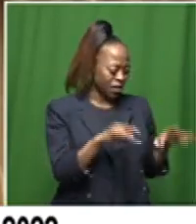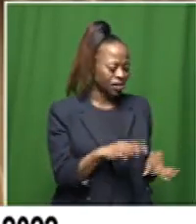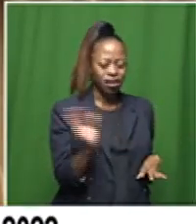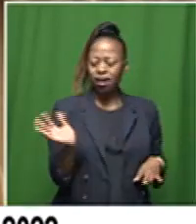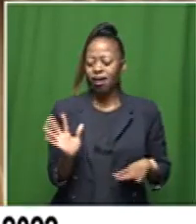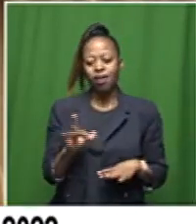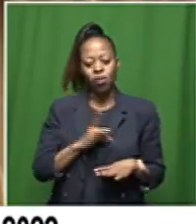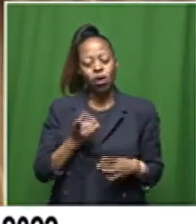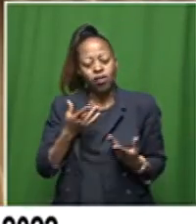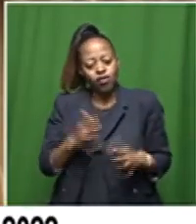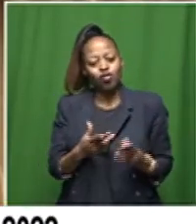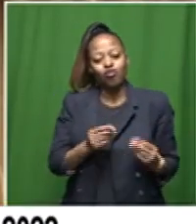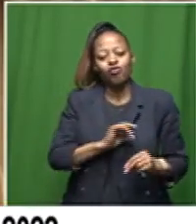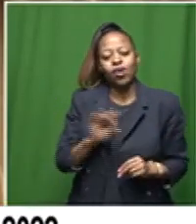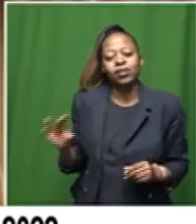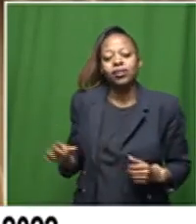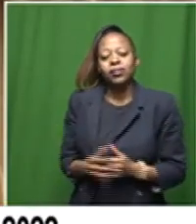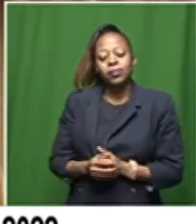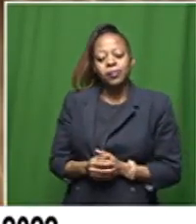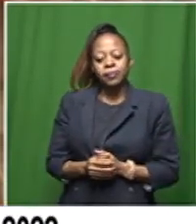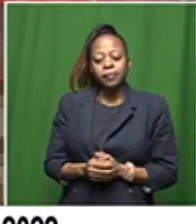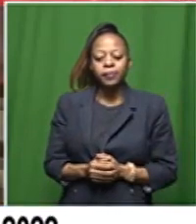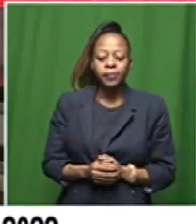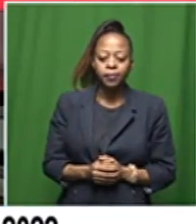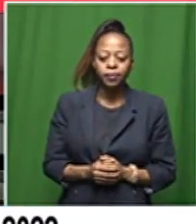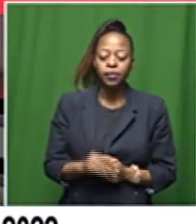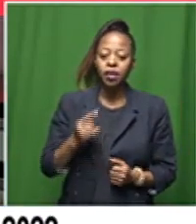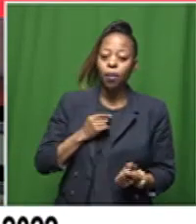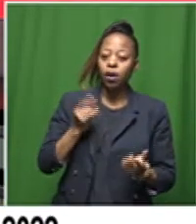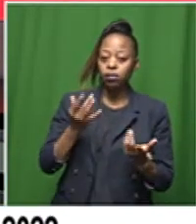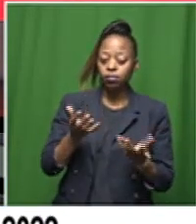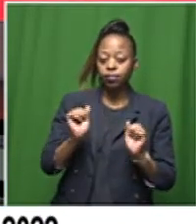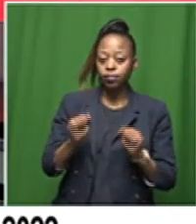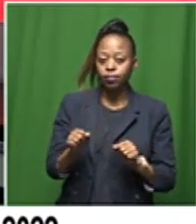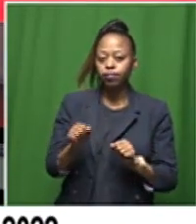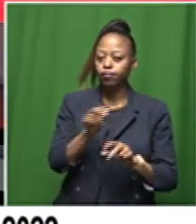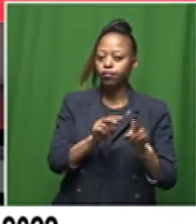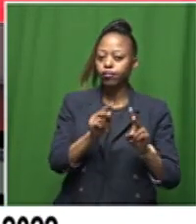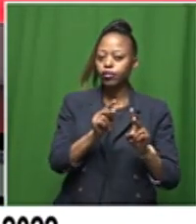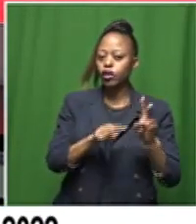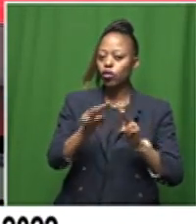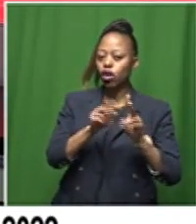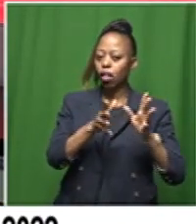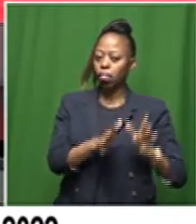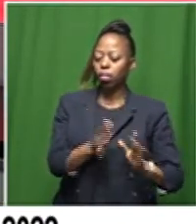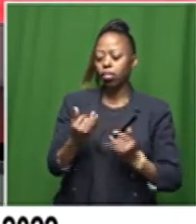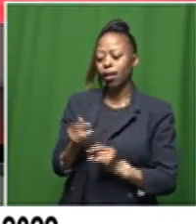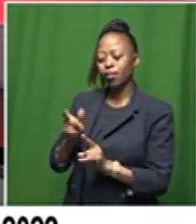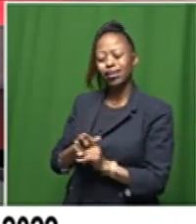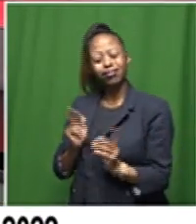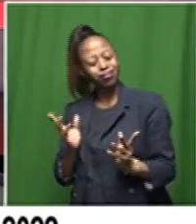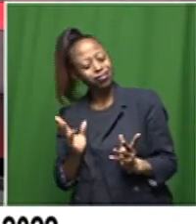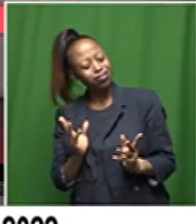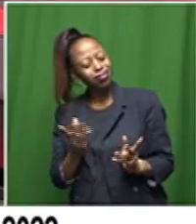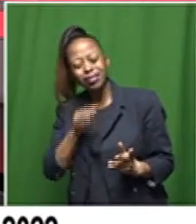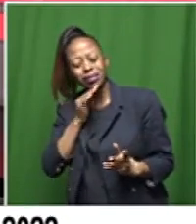taken care of that at the front end. Now, I've spoken to this idea of regulators. To the common person that's sitting at home,